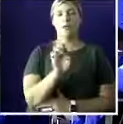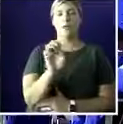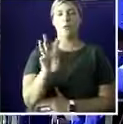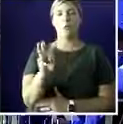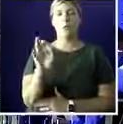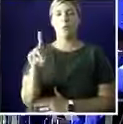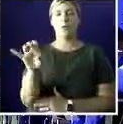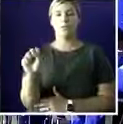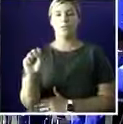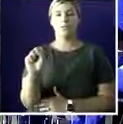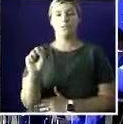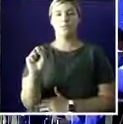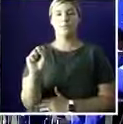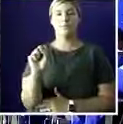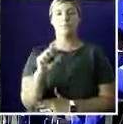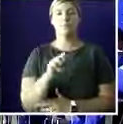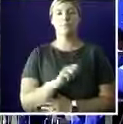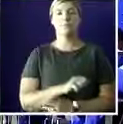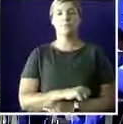Woods.